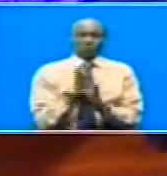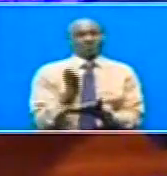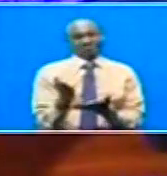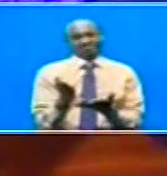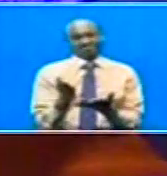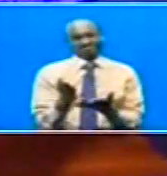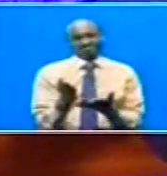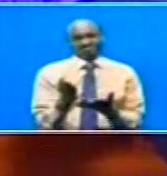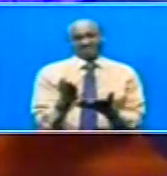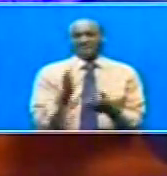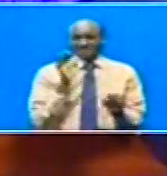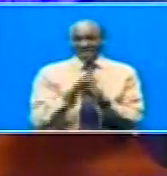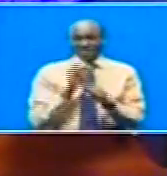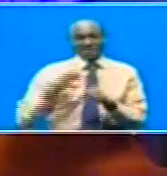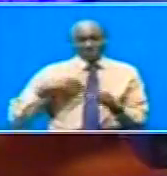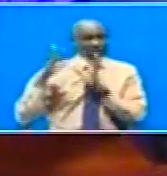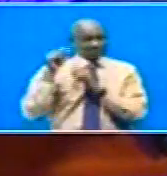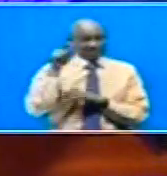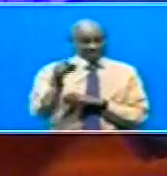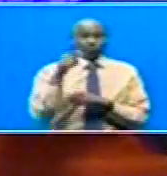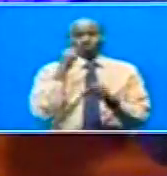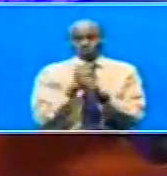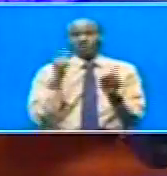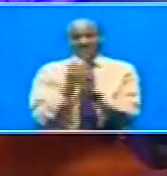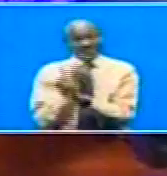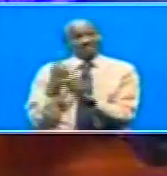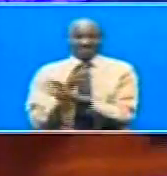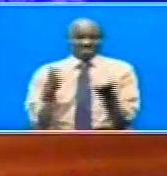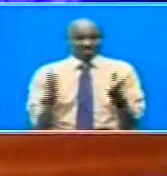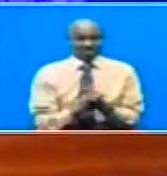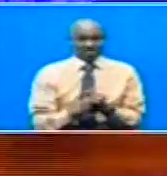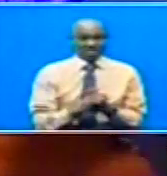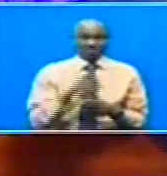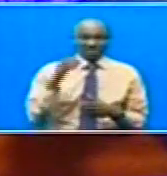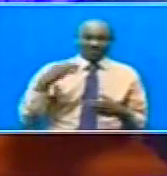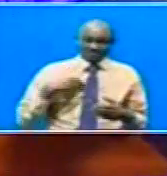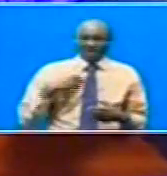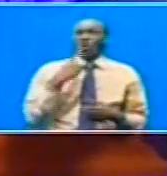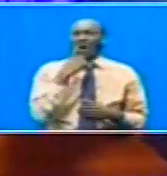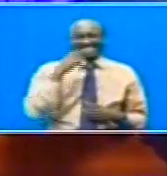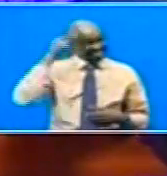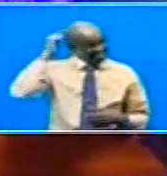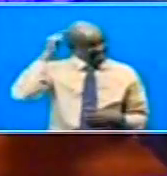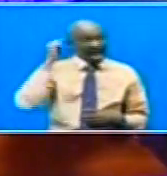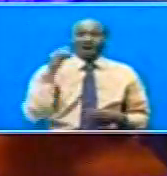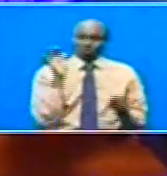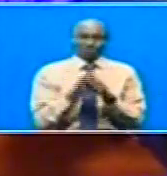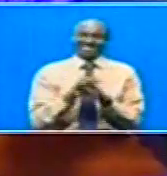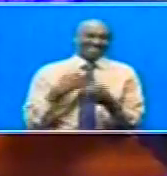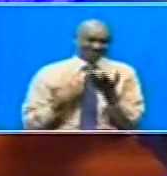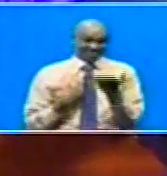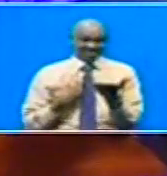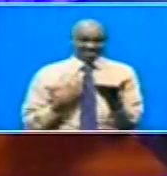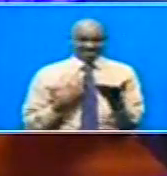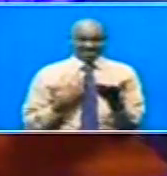he's, a lot of people expect him to do more than he can do. I mean, he's got more white hairs, that's for sure. Yes, he has. And he